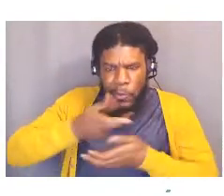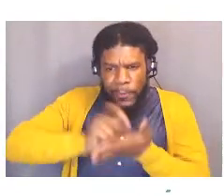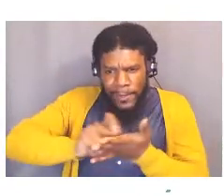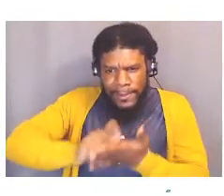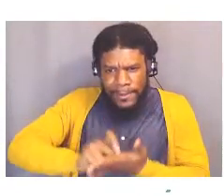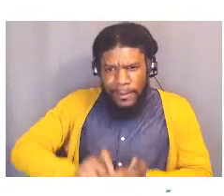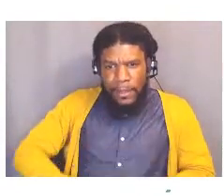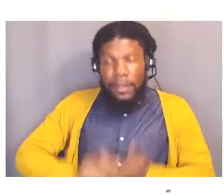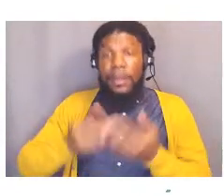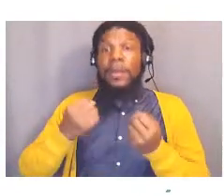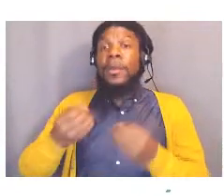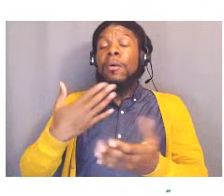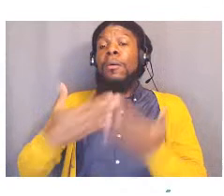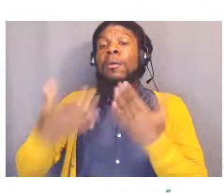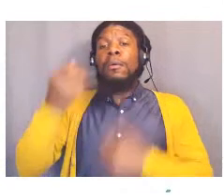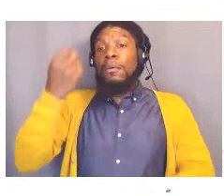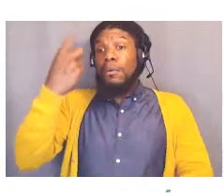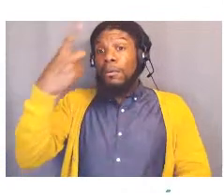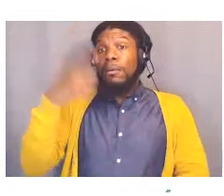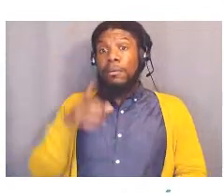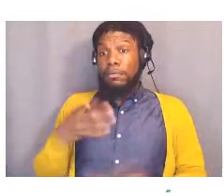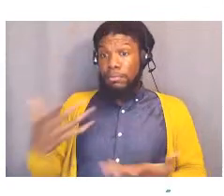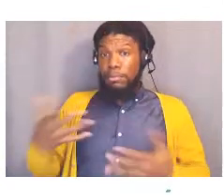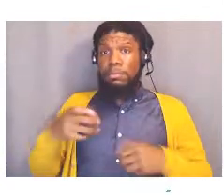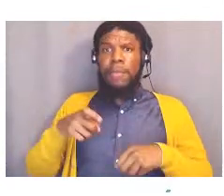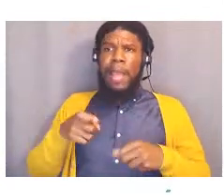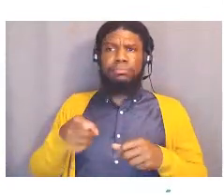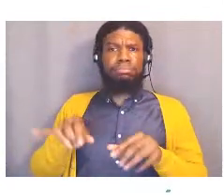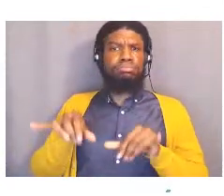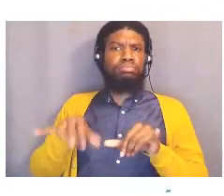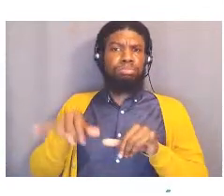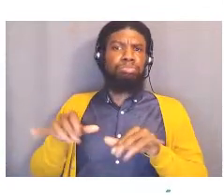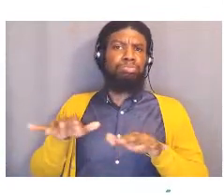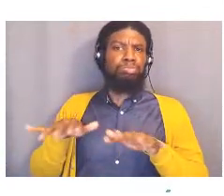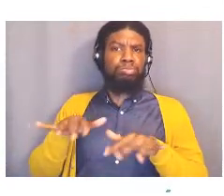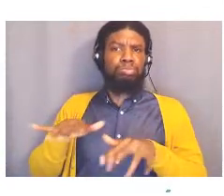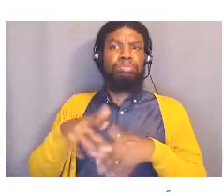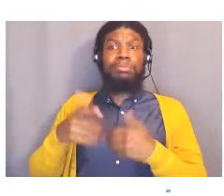However, it wasn't until around